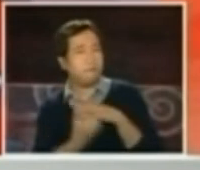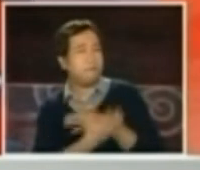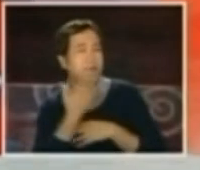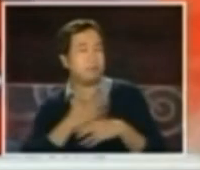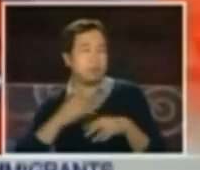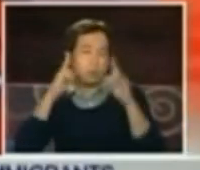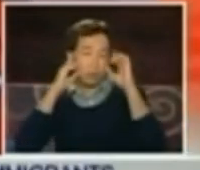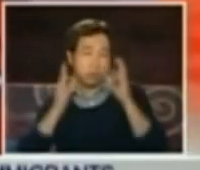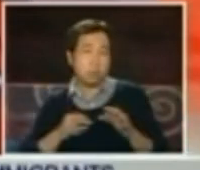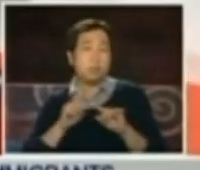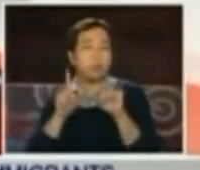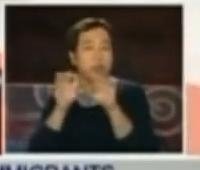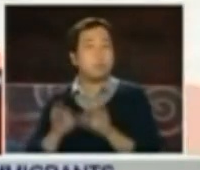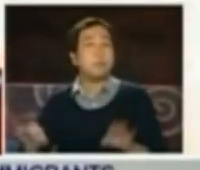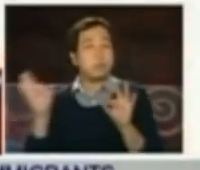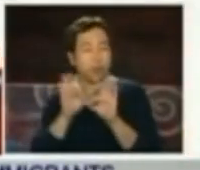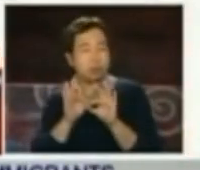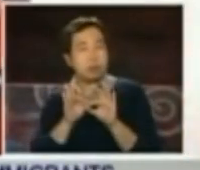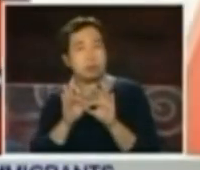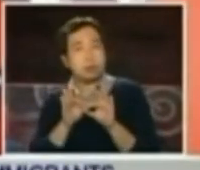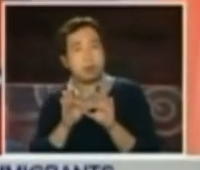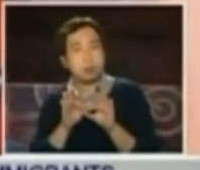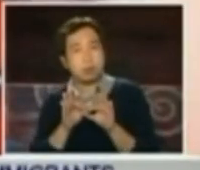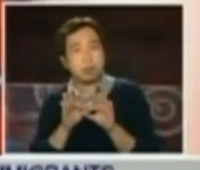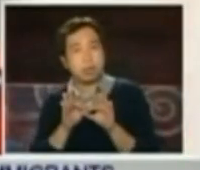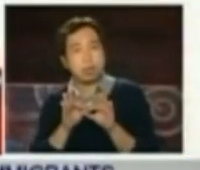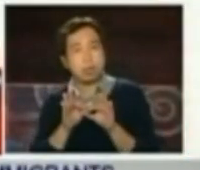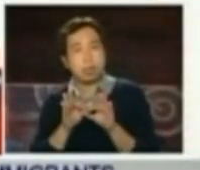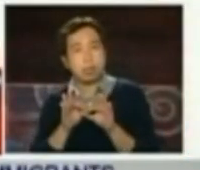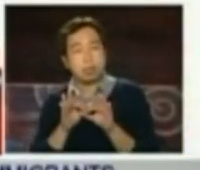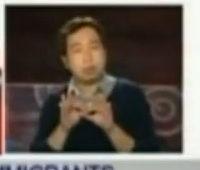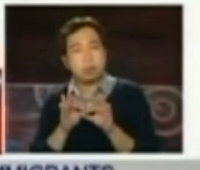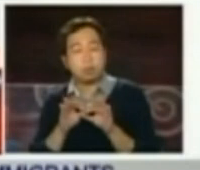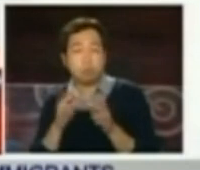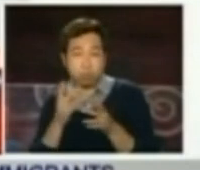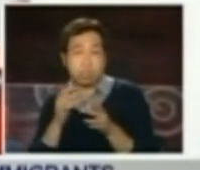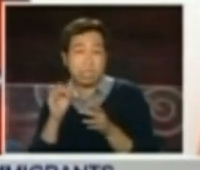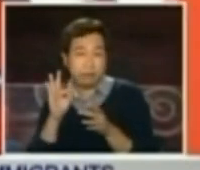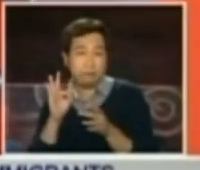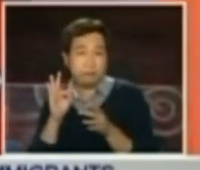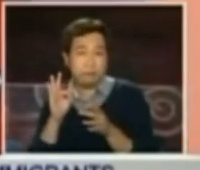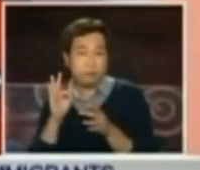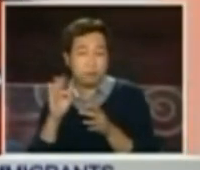What was material as well are the, as far as I'm concerned, legally acquired